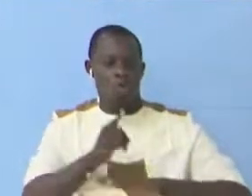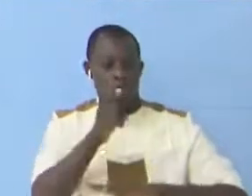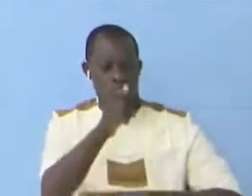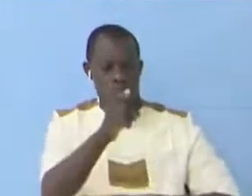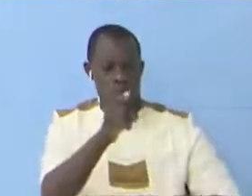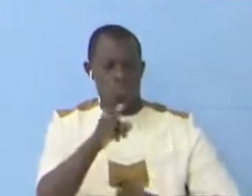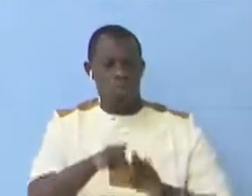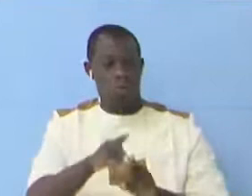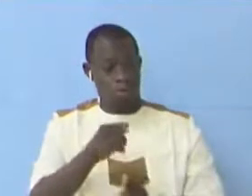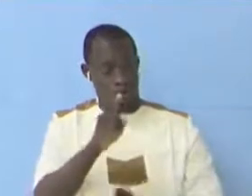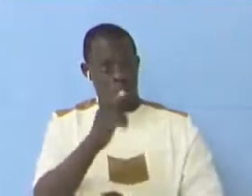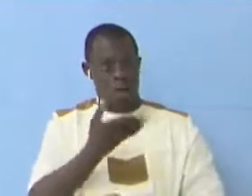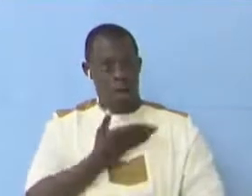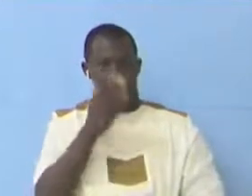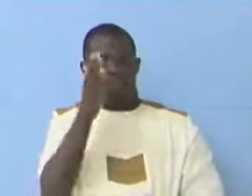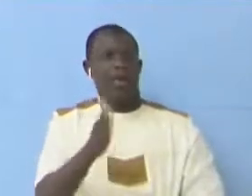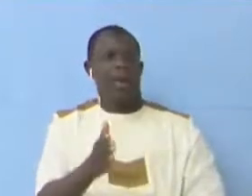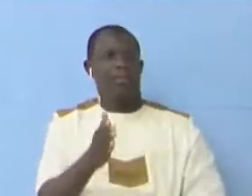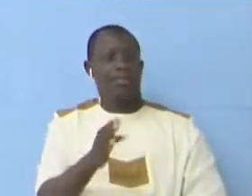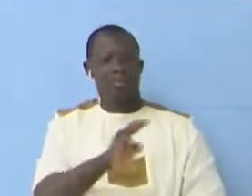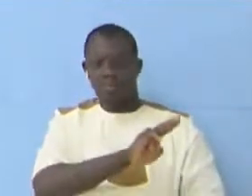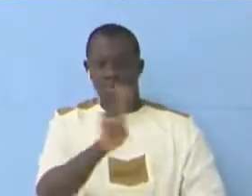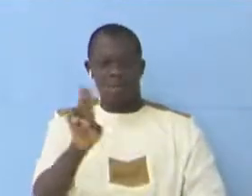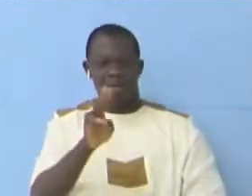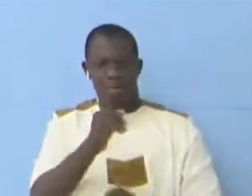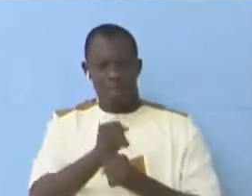to incriminate yourself.